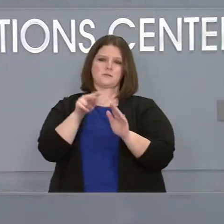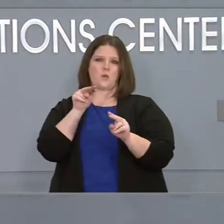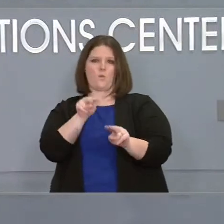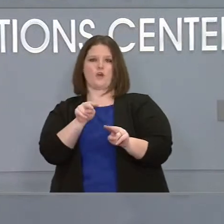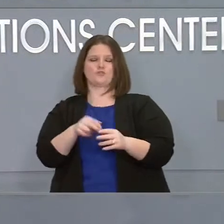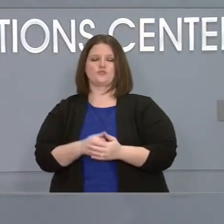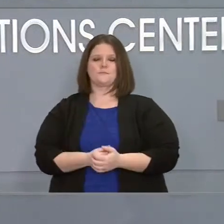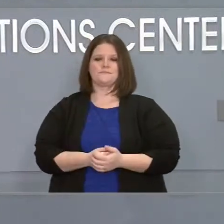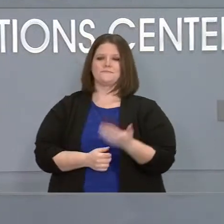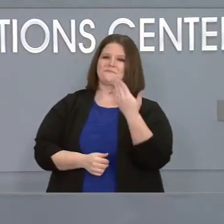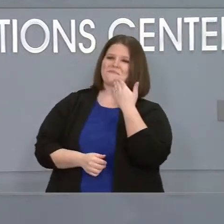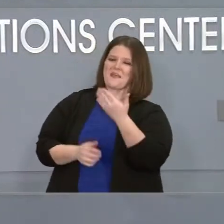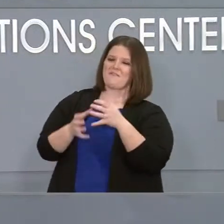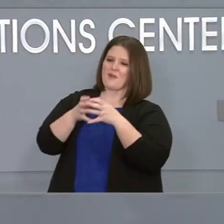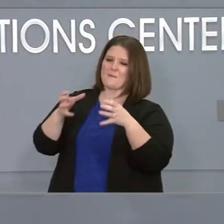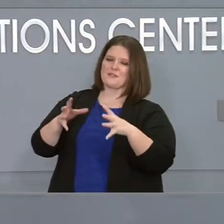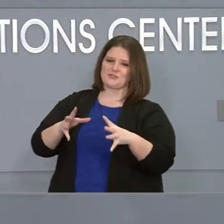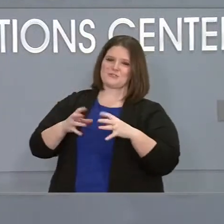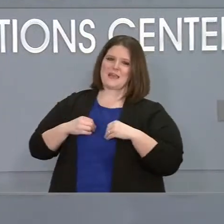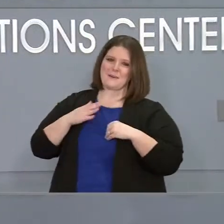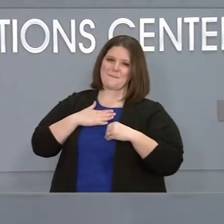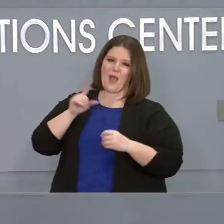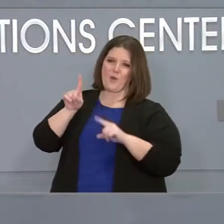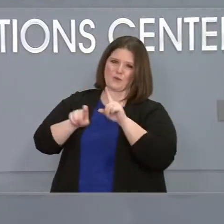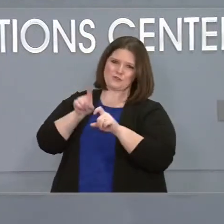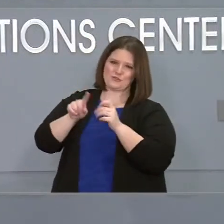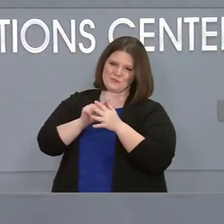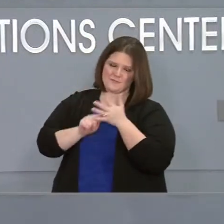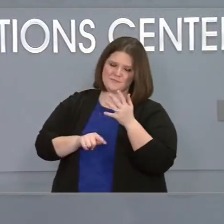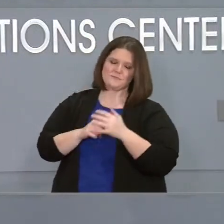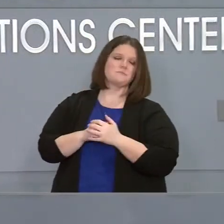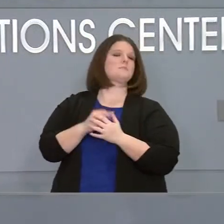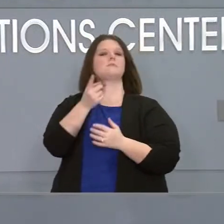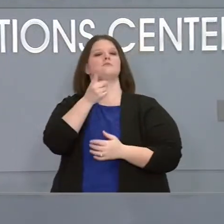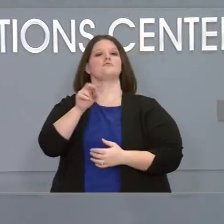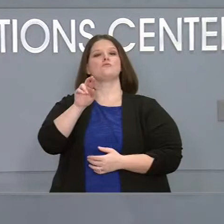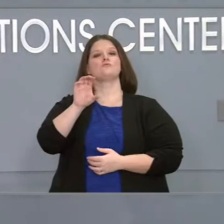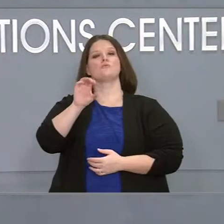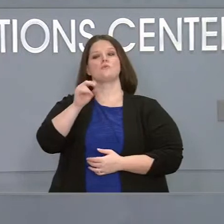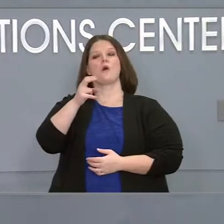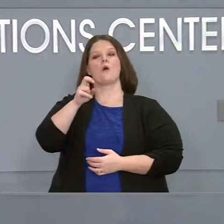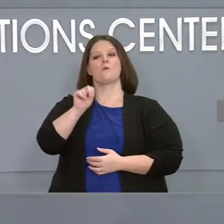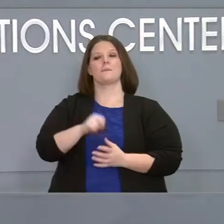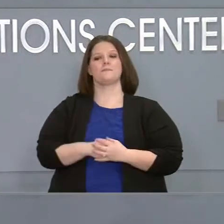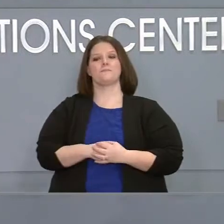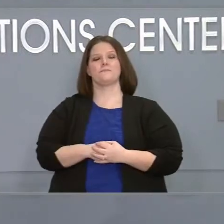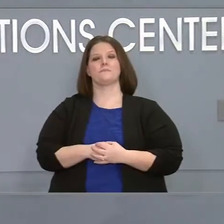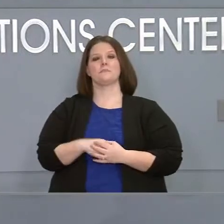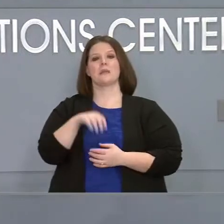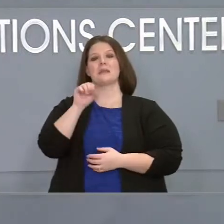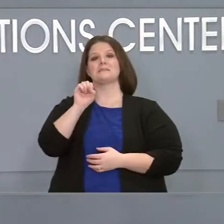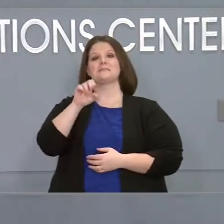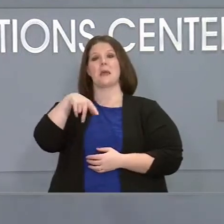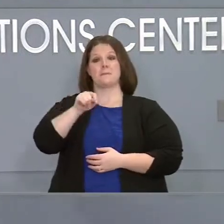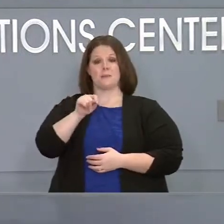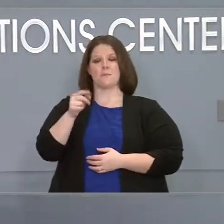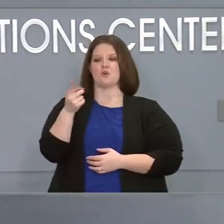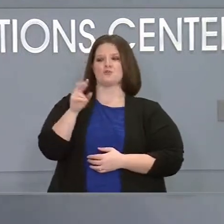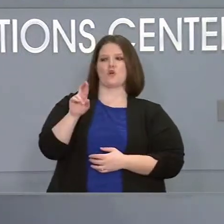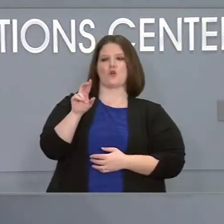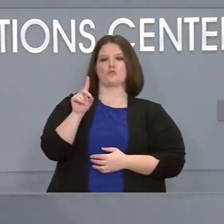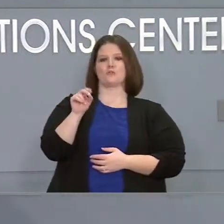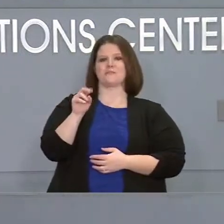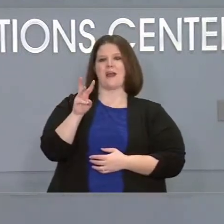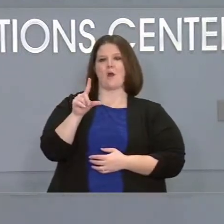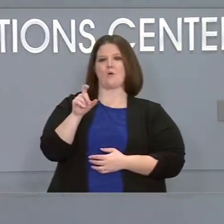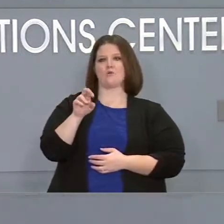Hi, thank you very much for taking my questions. Dr. Cohen, in September, Dr. Dowler said that Latino